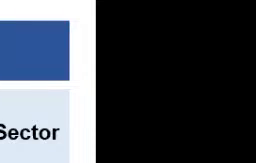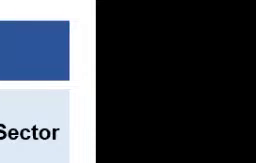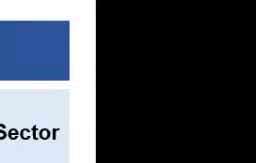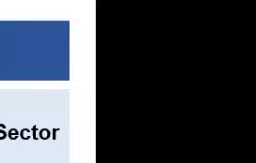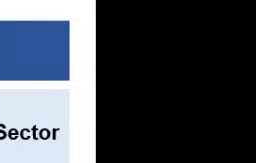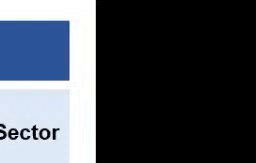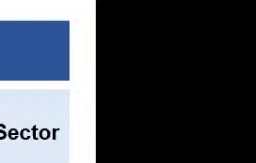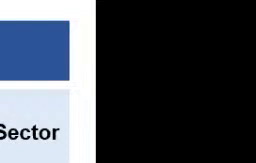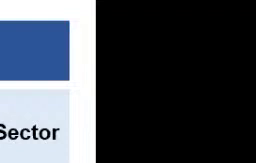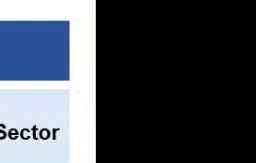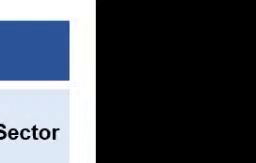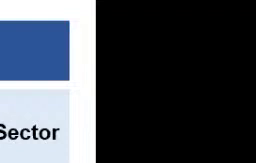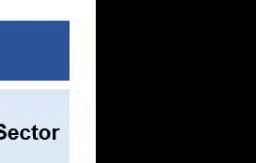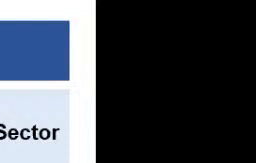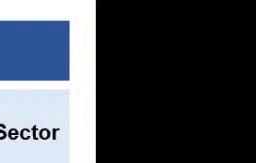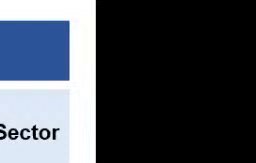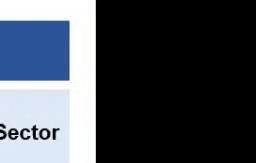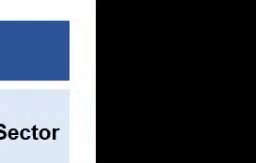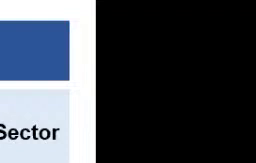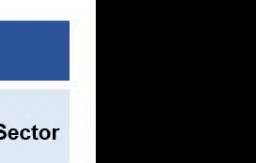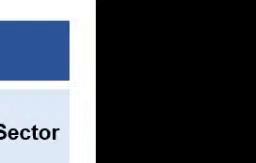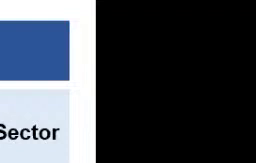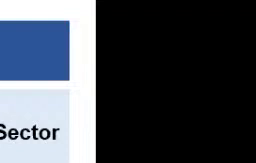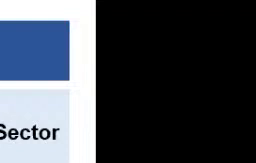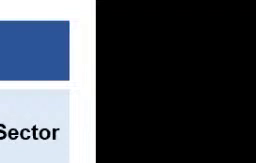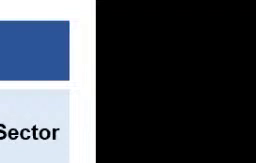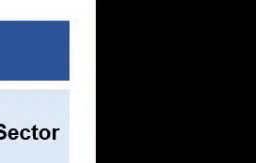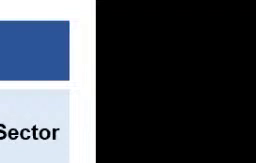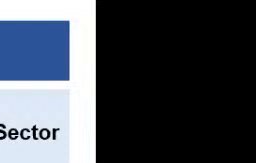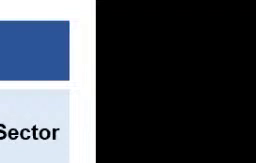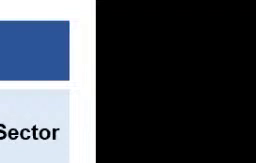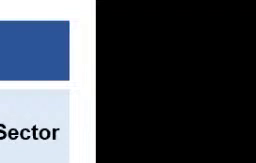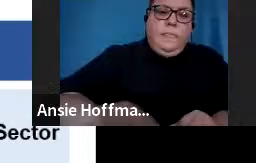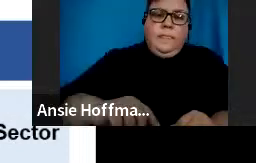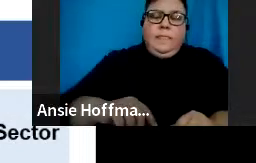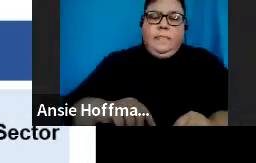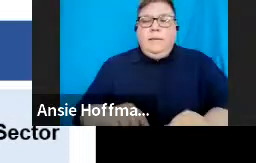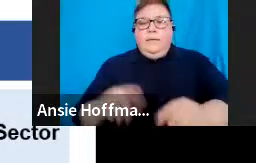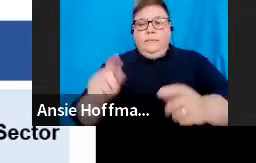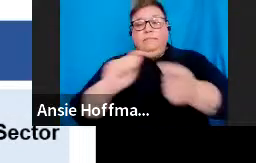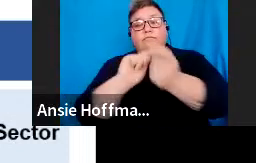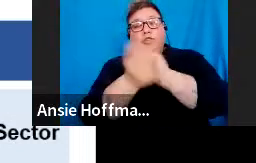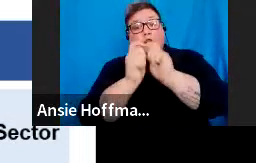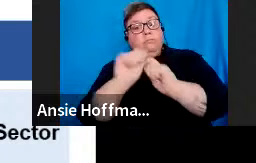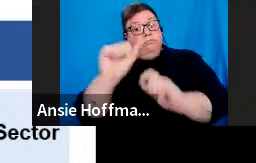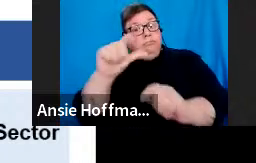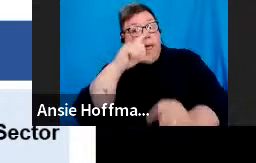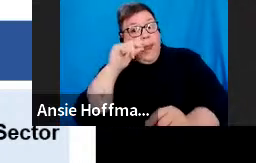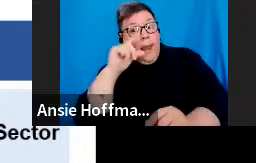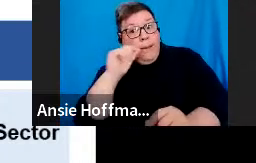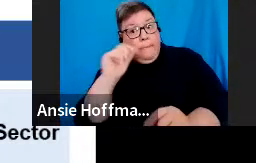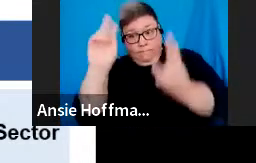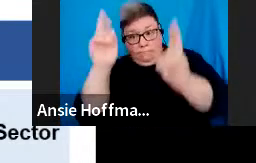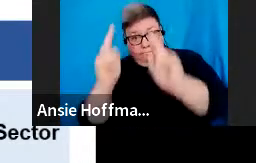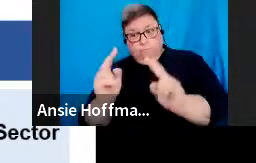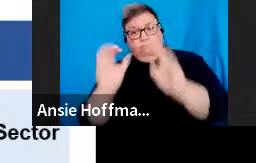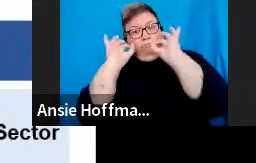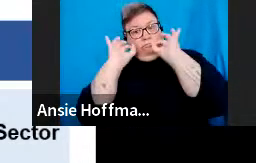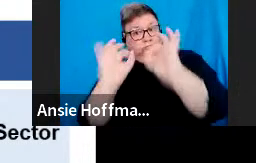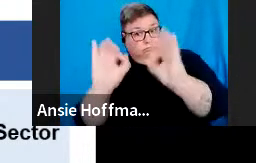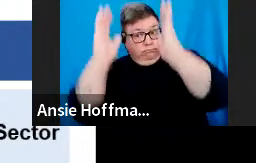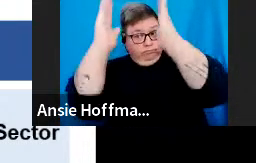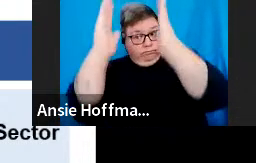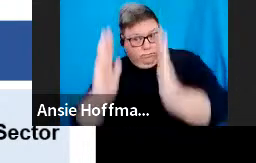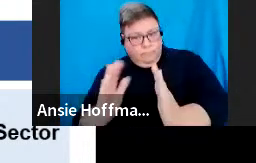FSTA website until the changes on the name have been effected to avoid a